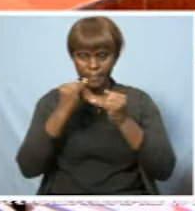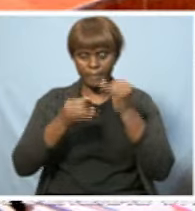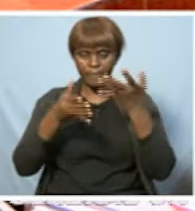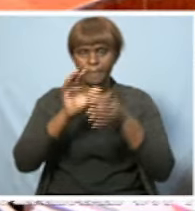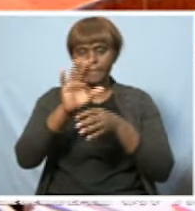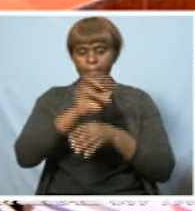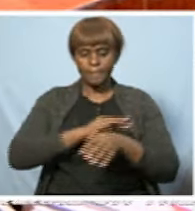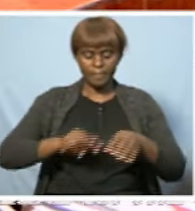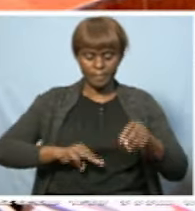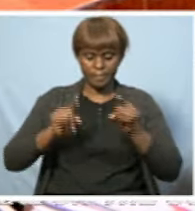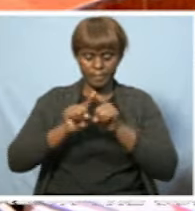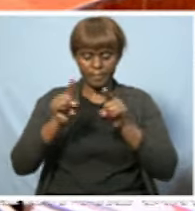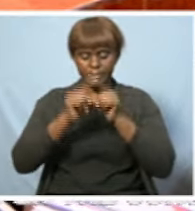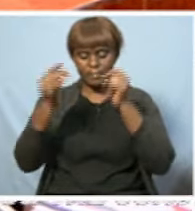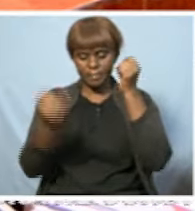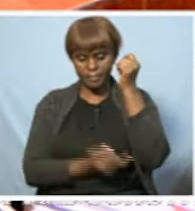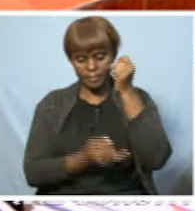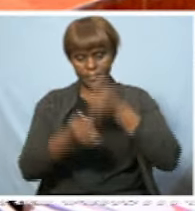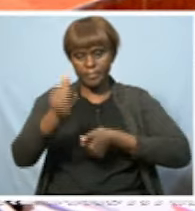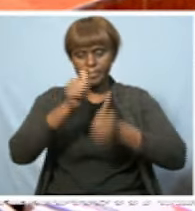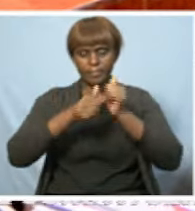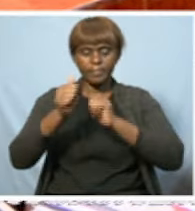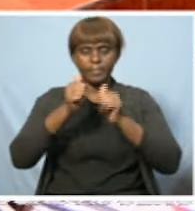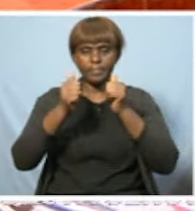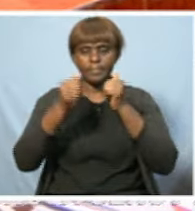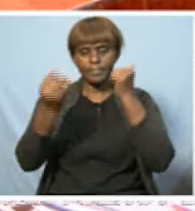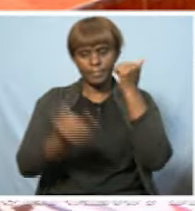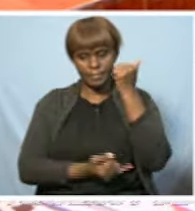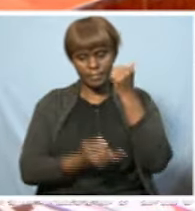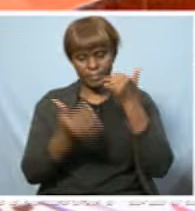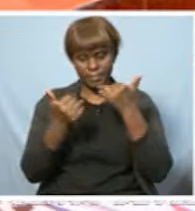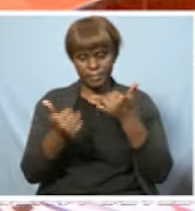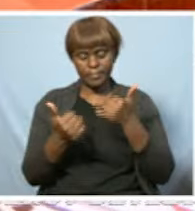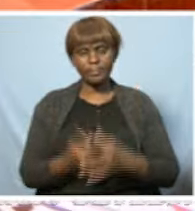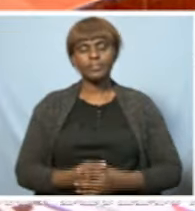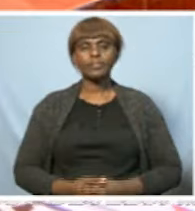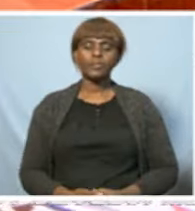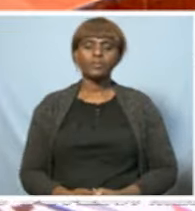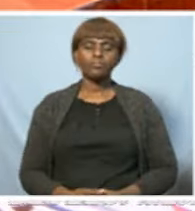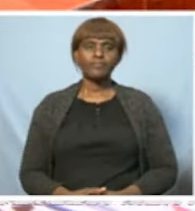your members to equally introduce themselves. Introduction.